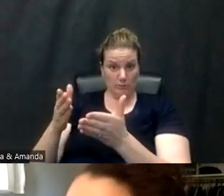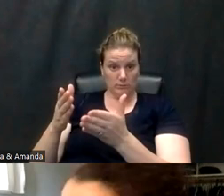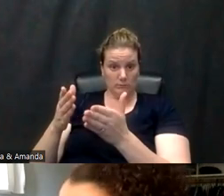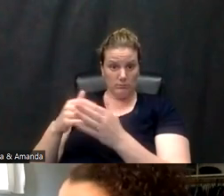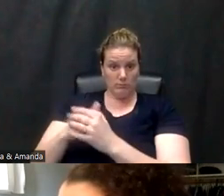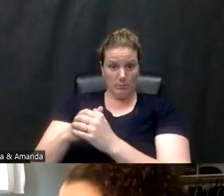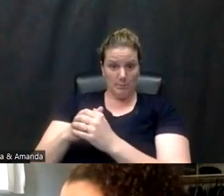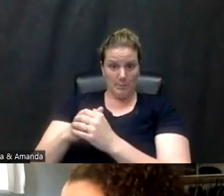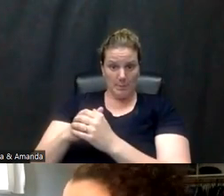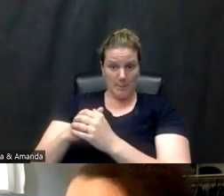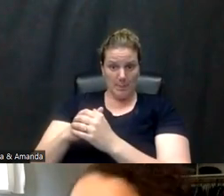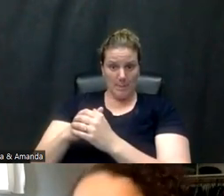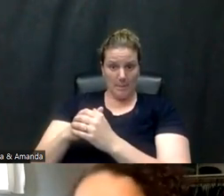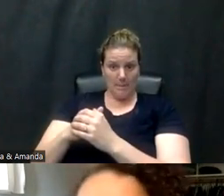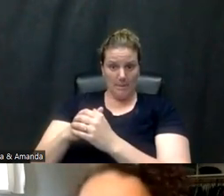share?